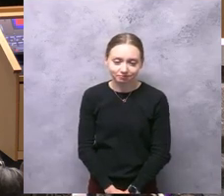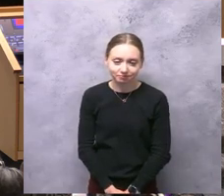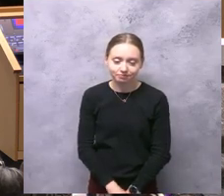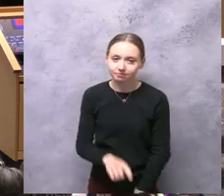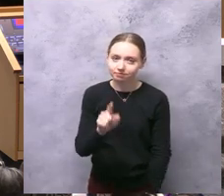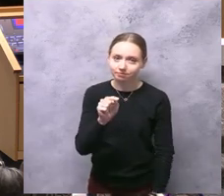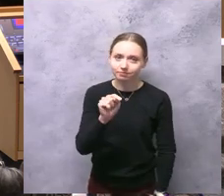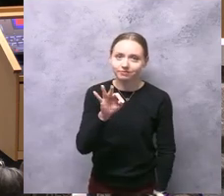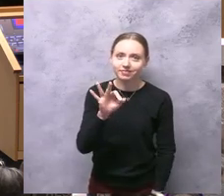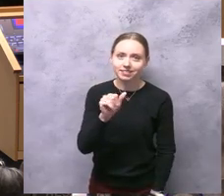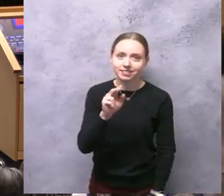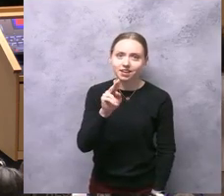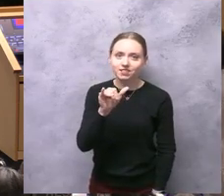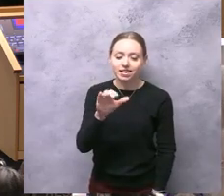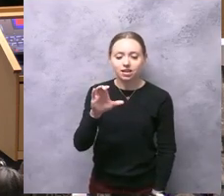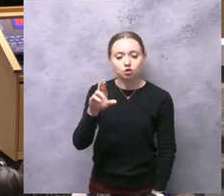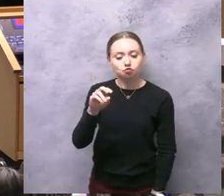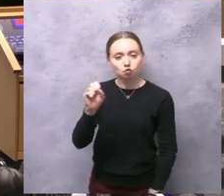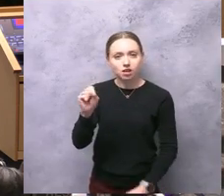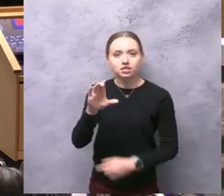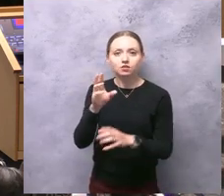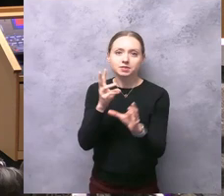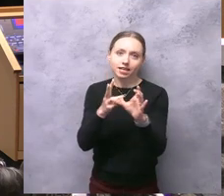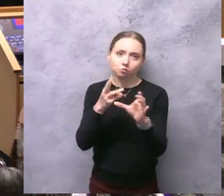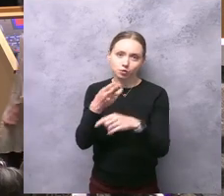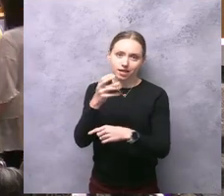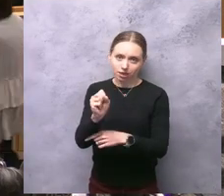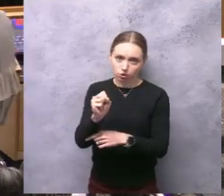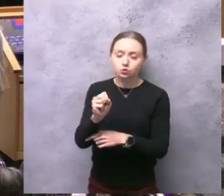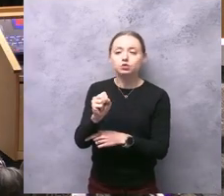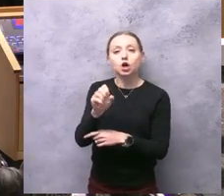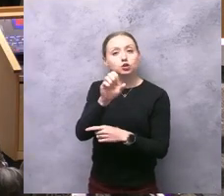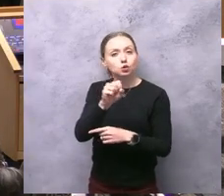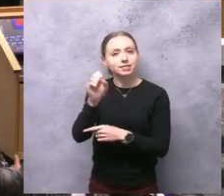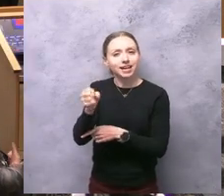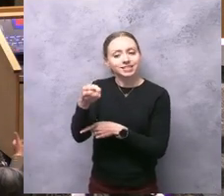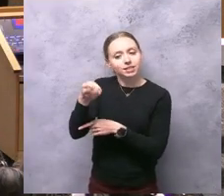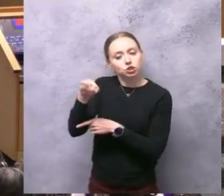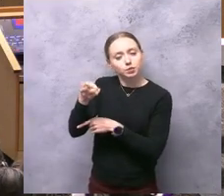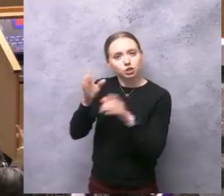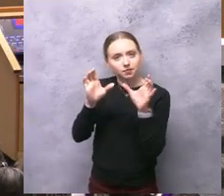Tiffany Cross from Cypress Woods High School, Social Studies History Certification.